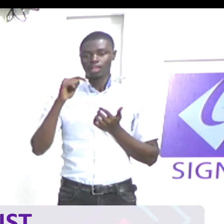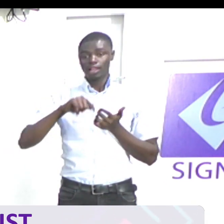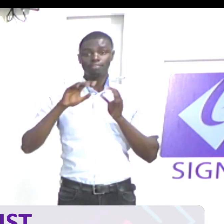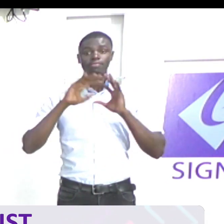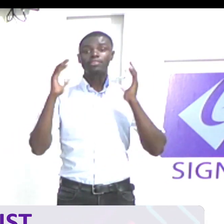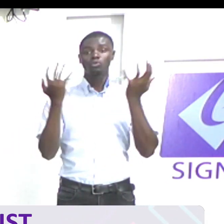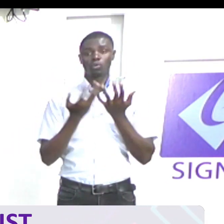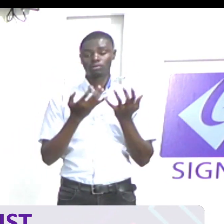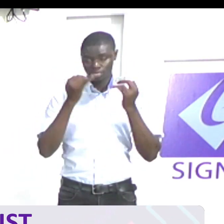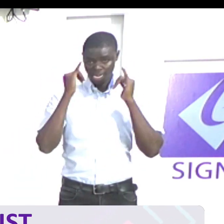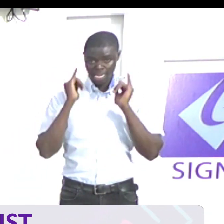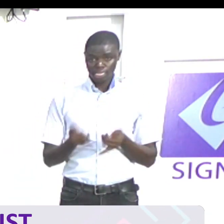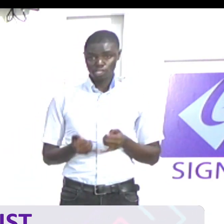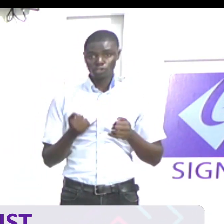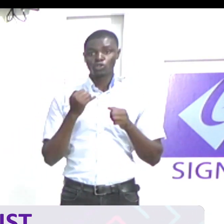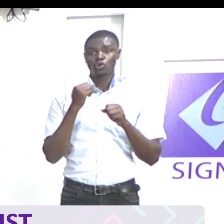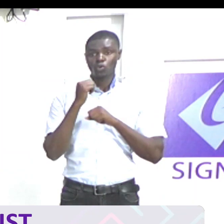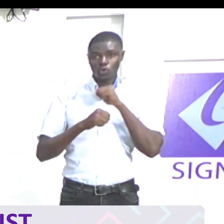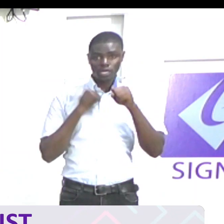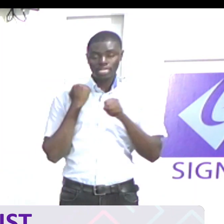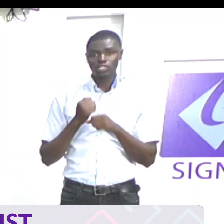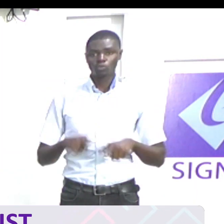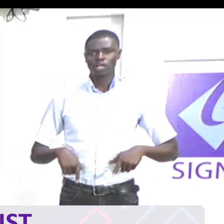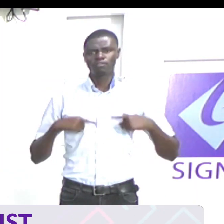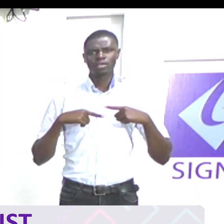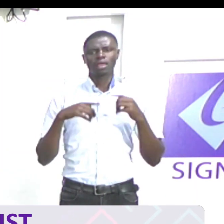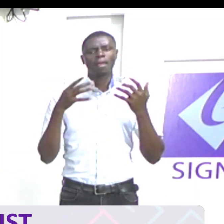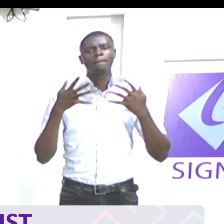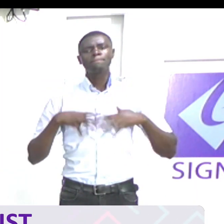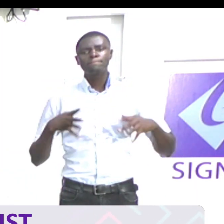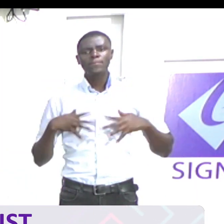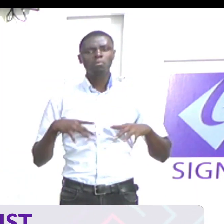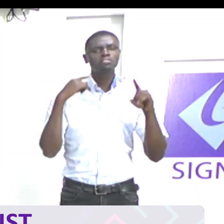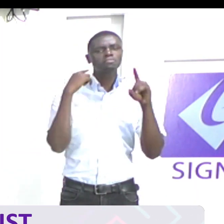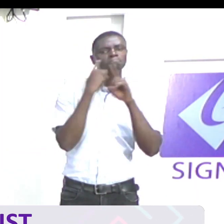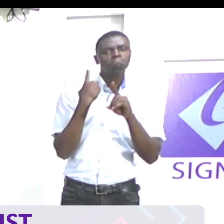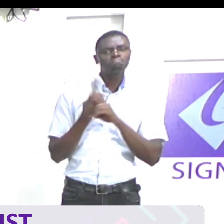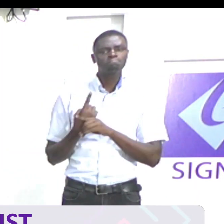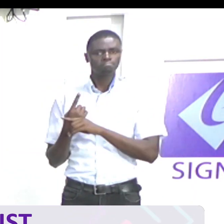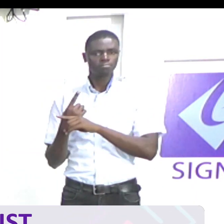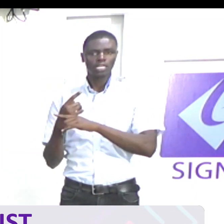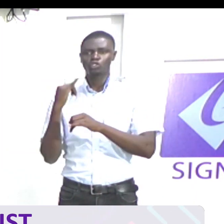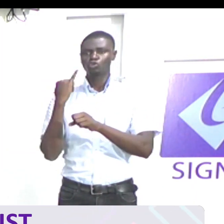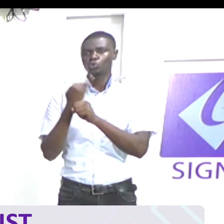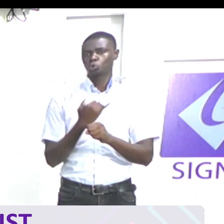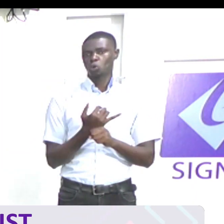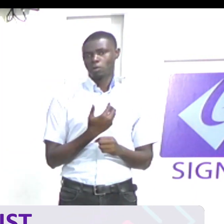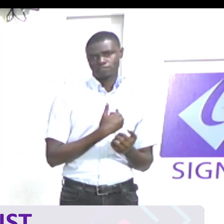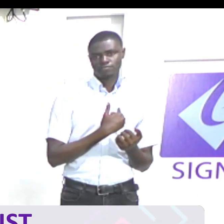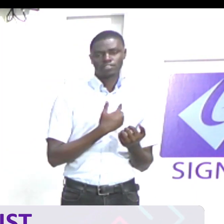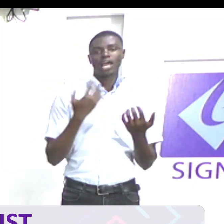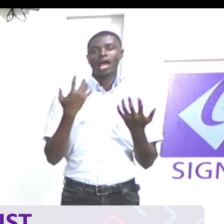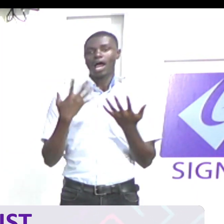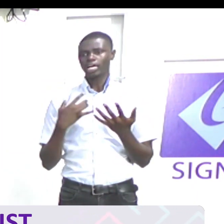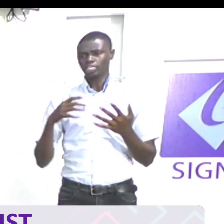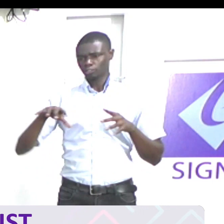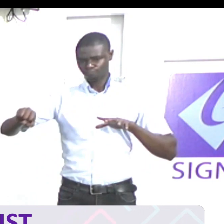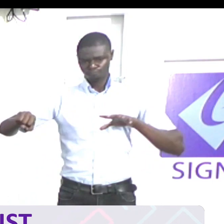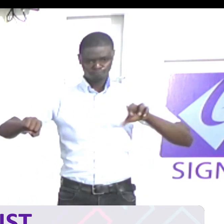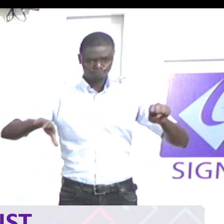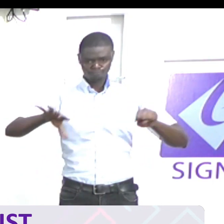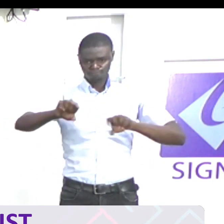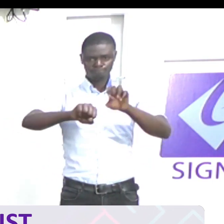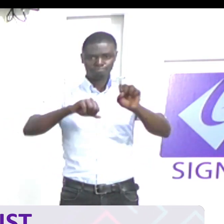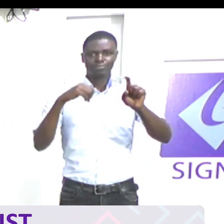world right now, in this new age of era we're living in, people have multiple jobs. You know, multiple sources of income. Si